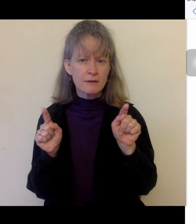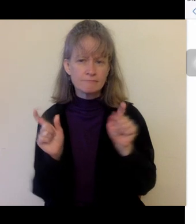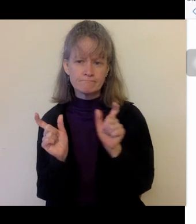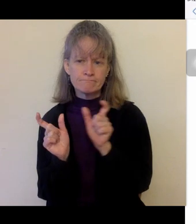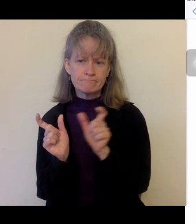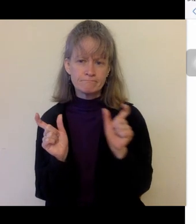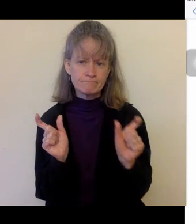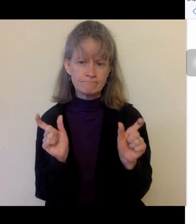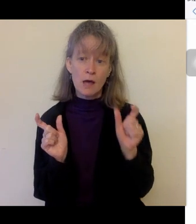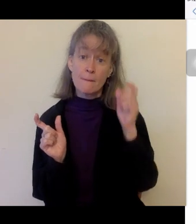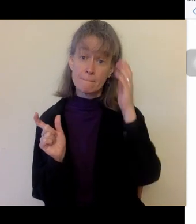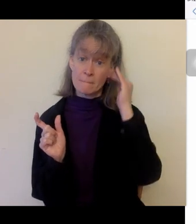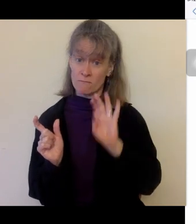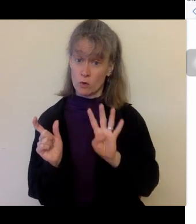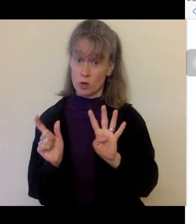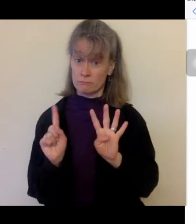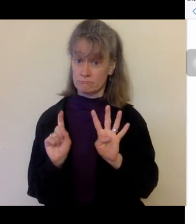by 4?